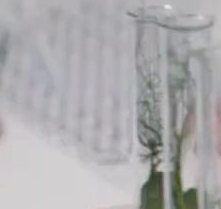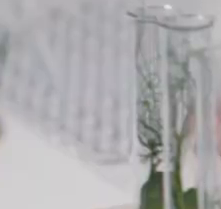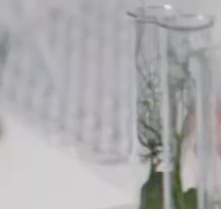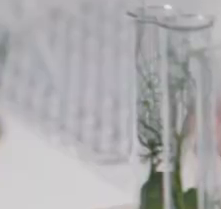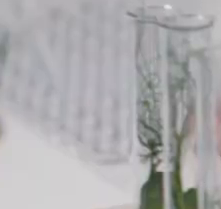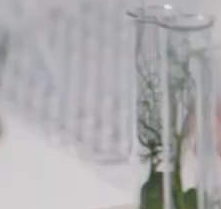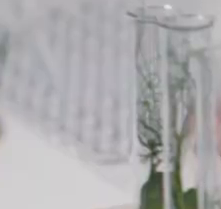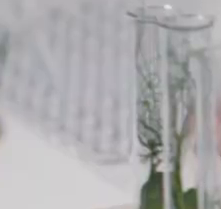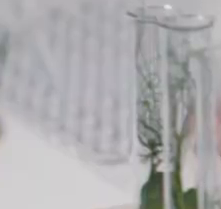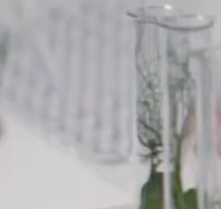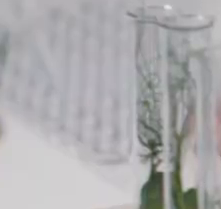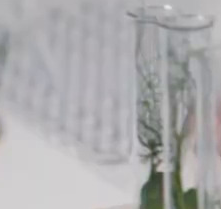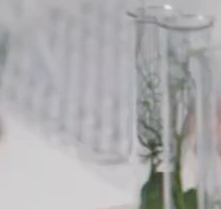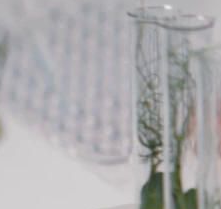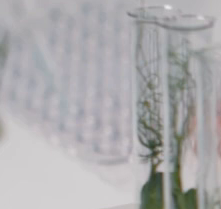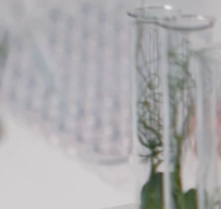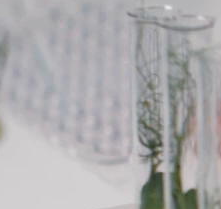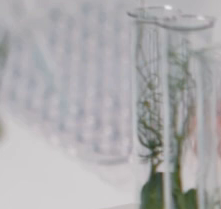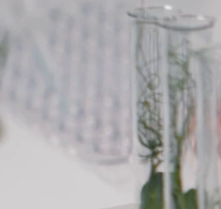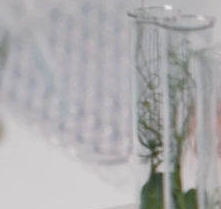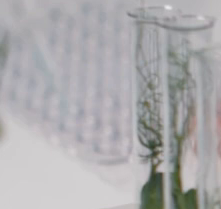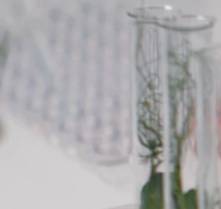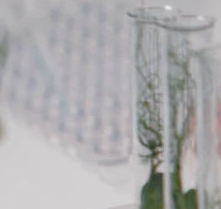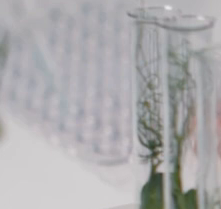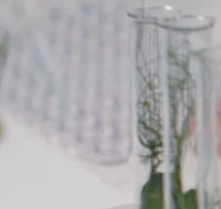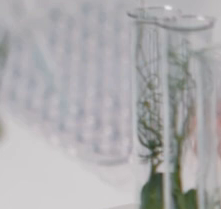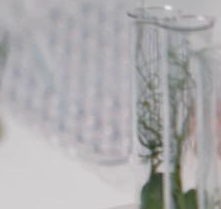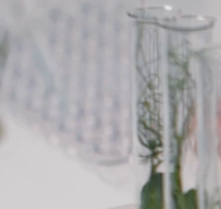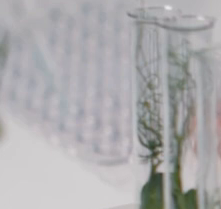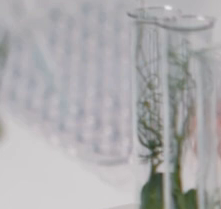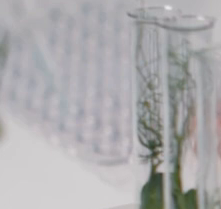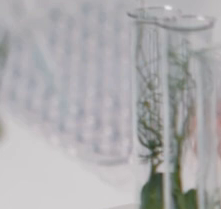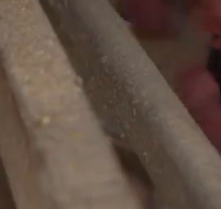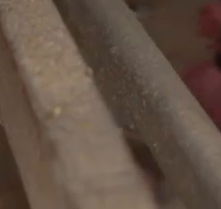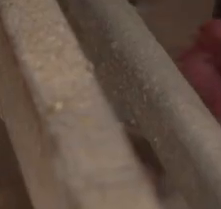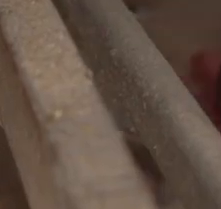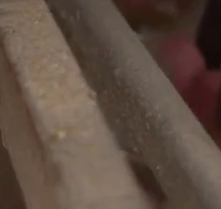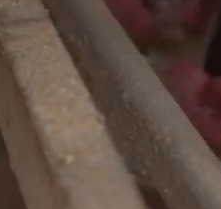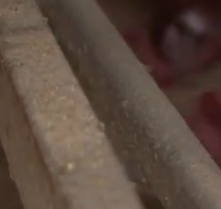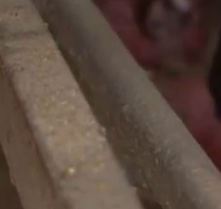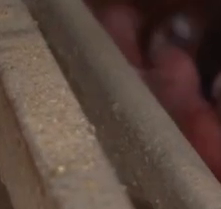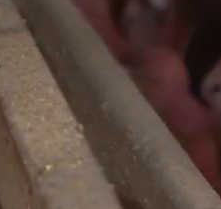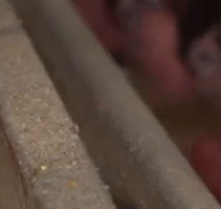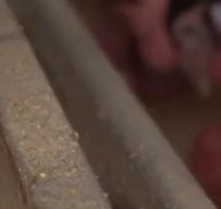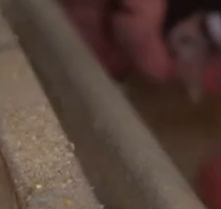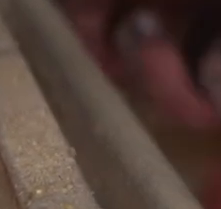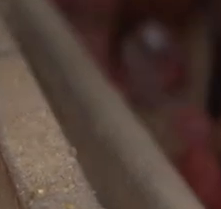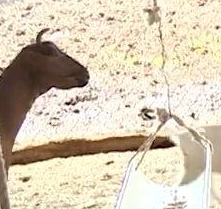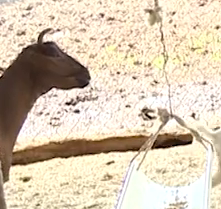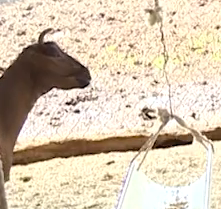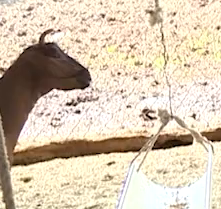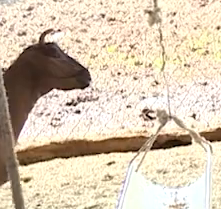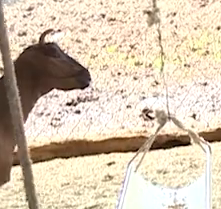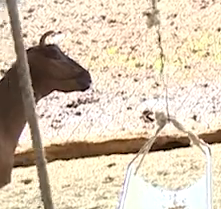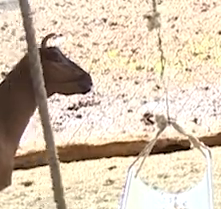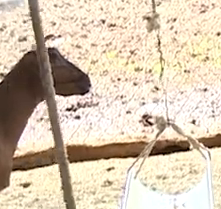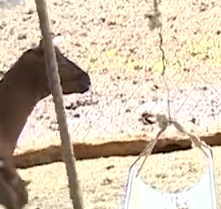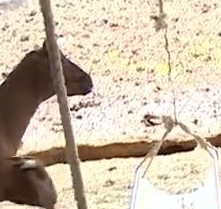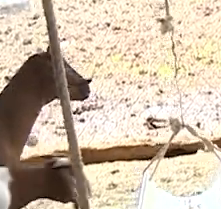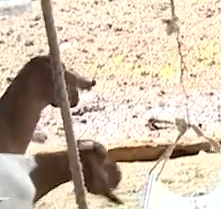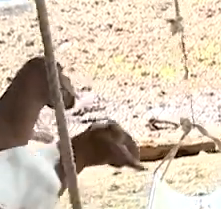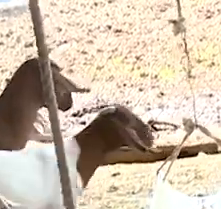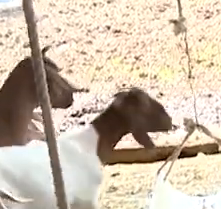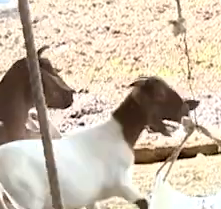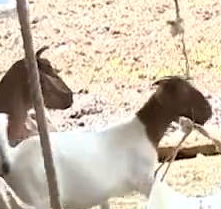Research and development is a critical link to food security in Jamaica, and as such, there will be a rehabilitation of select facilities